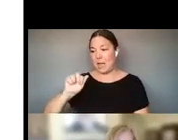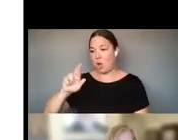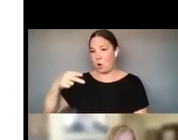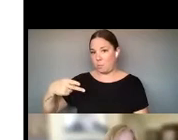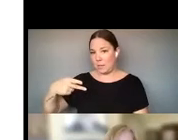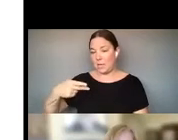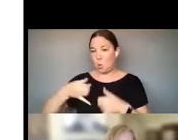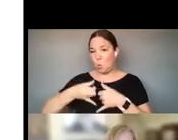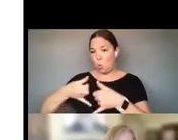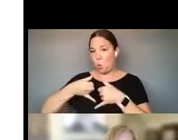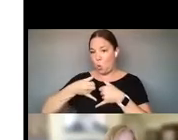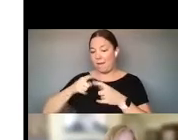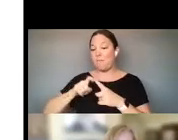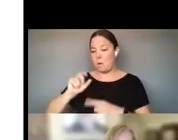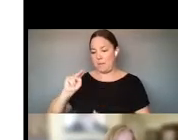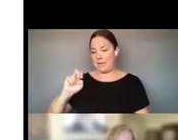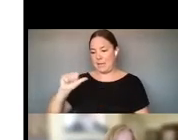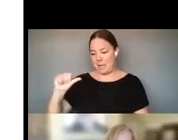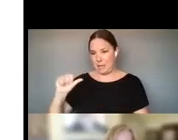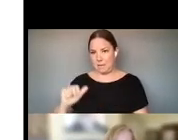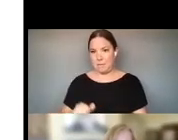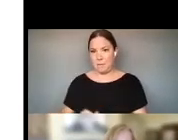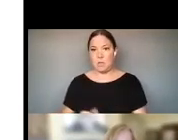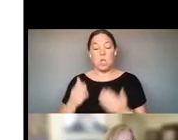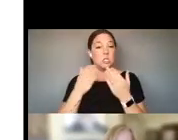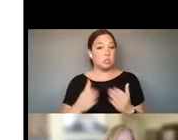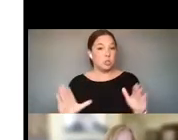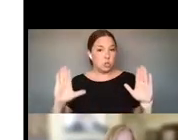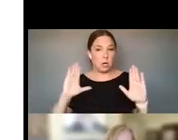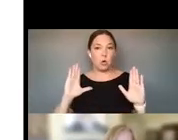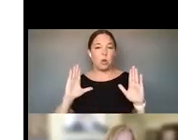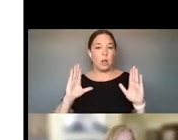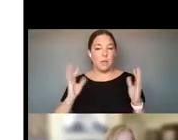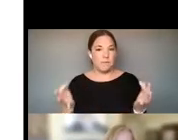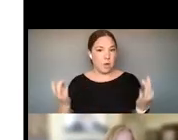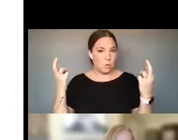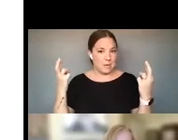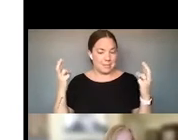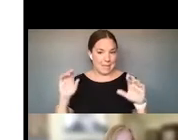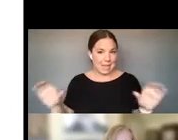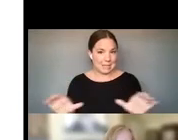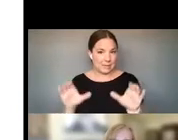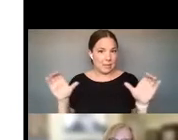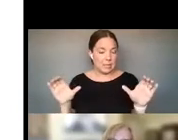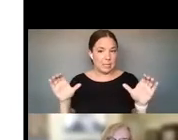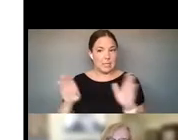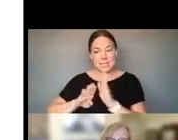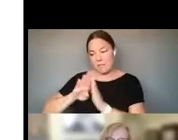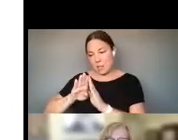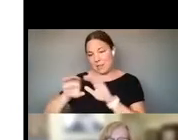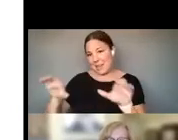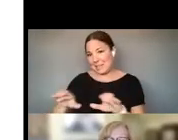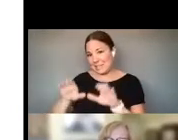from the NEA, um, general fundraising activities and development activities,